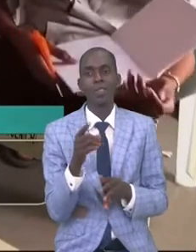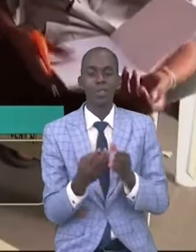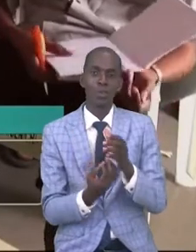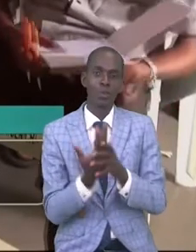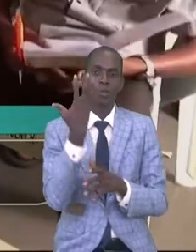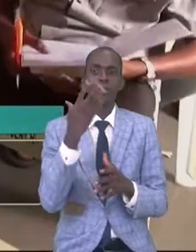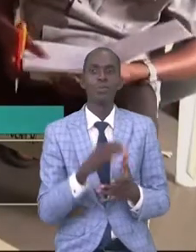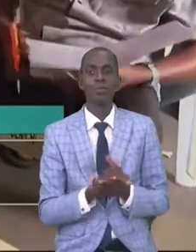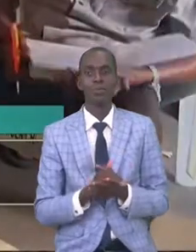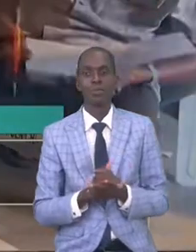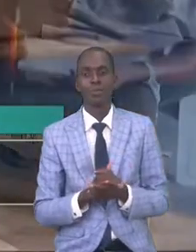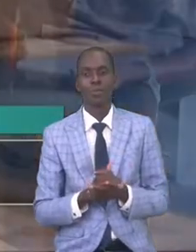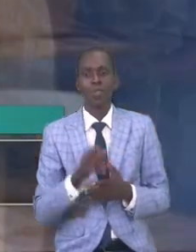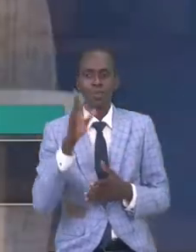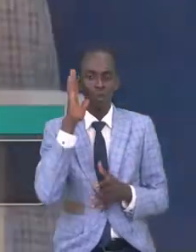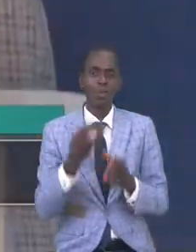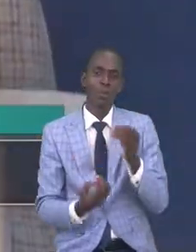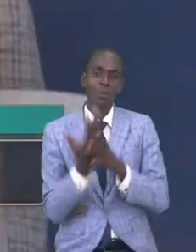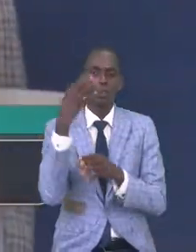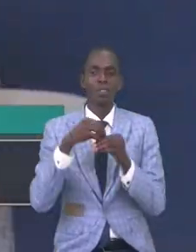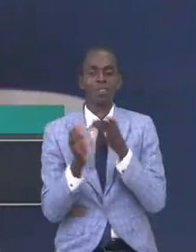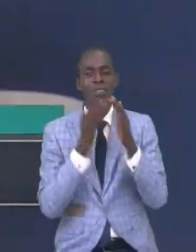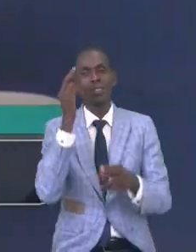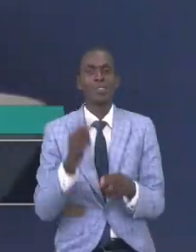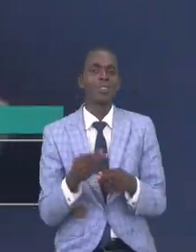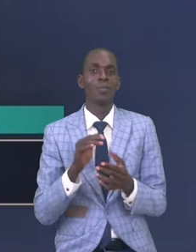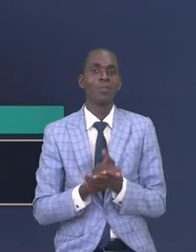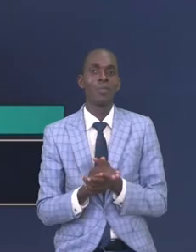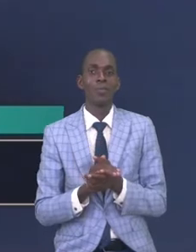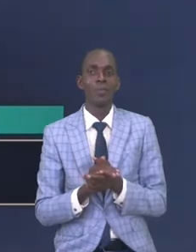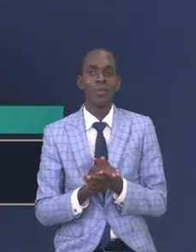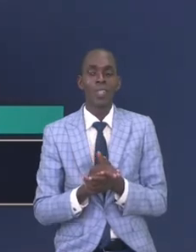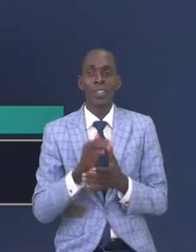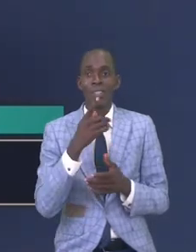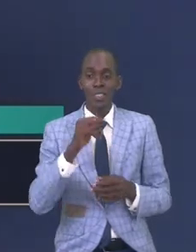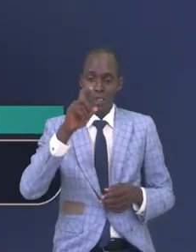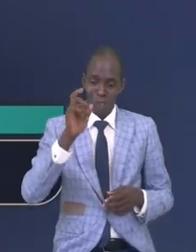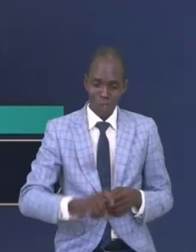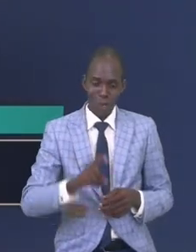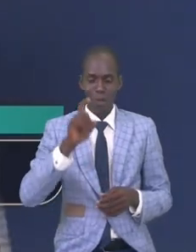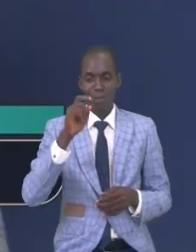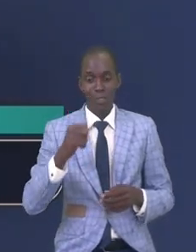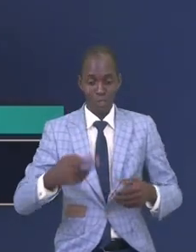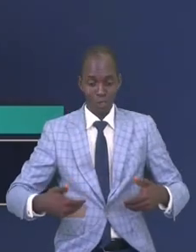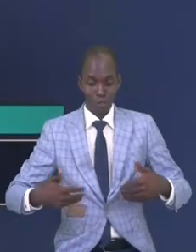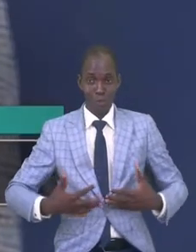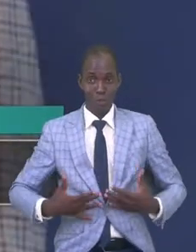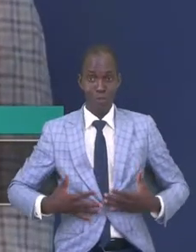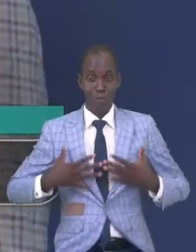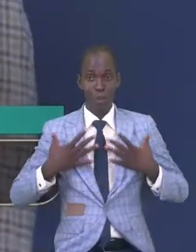grow. You will grow. Amen. The young must grow. Amen.